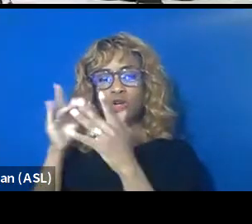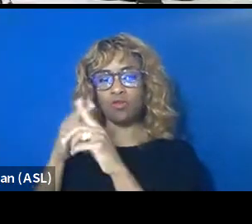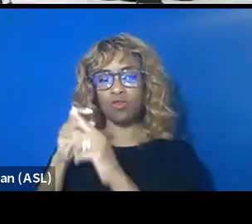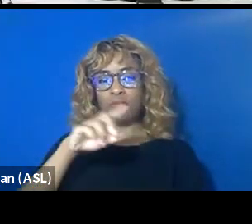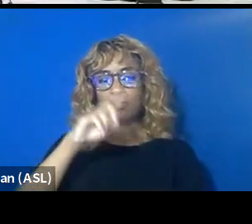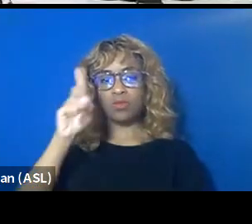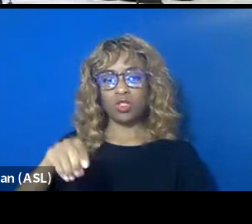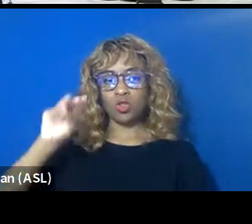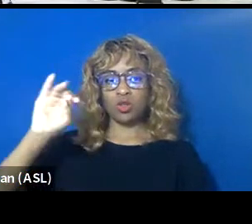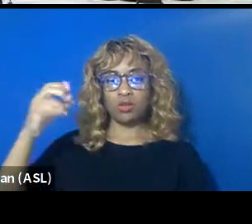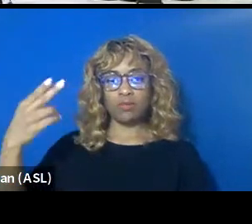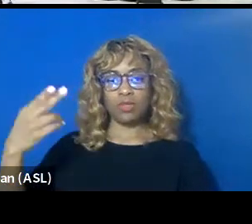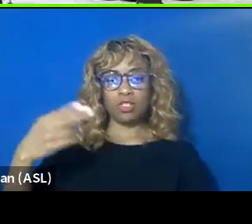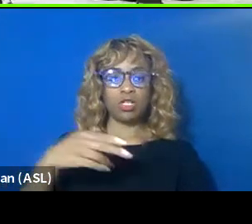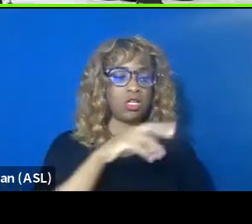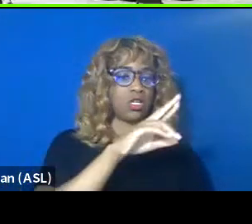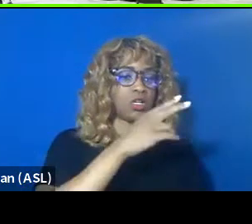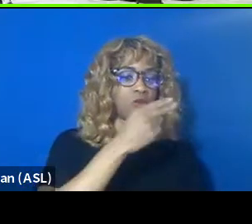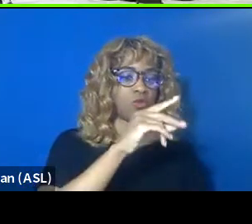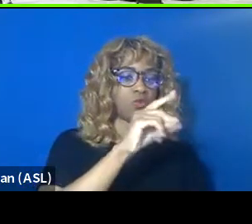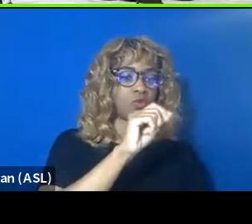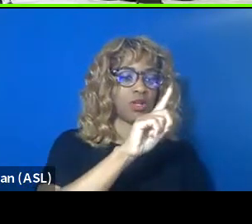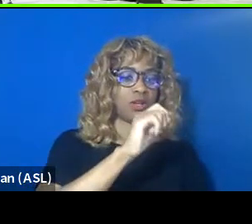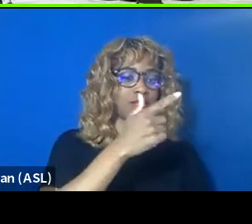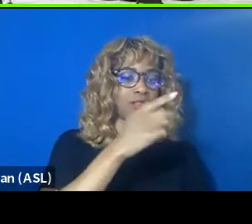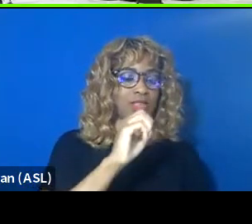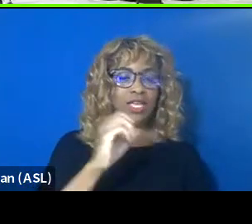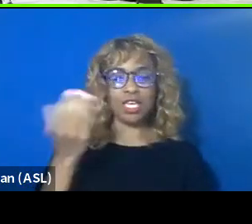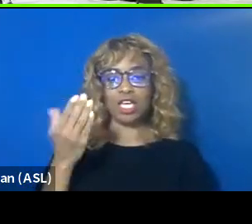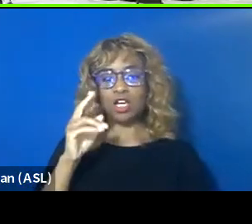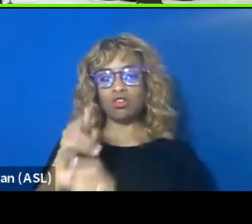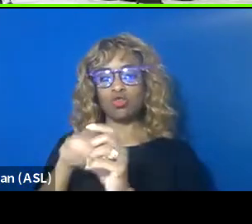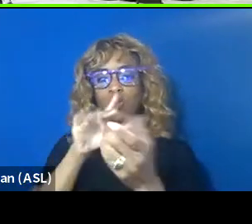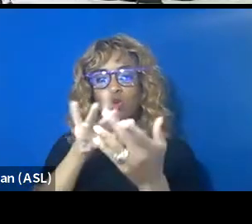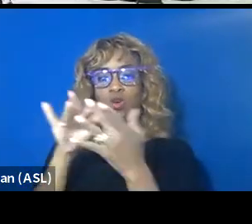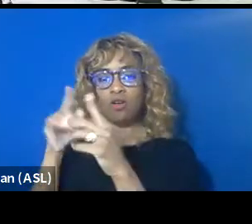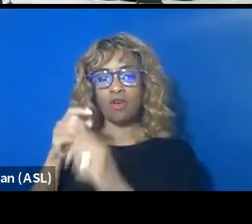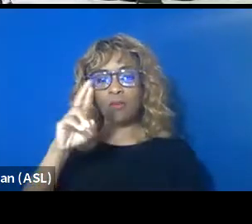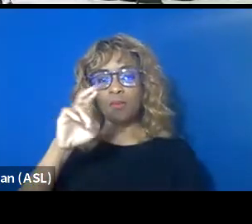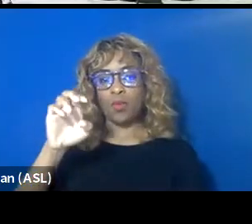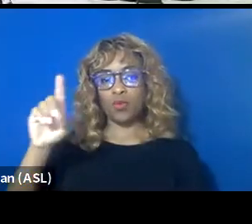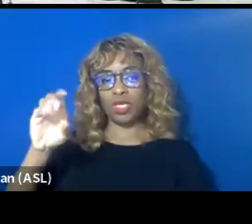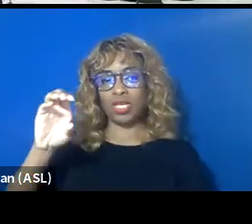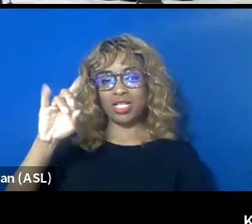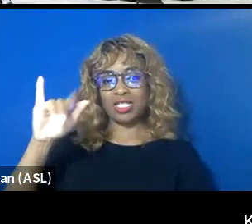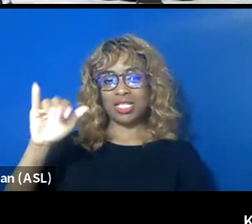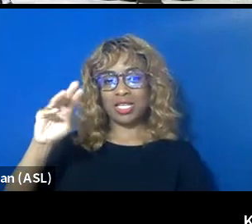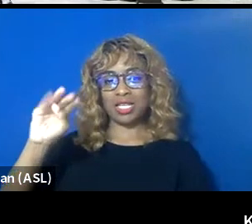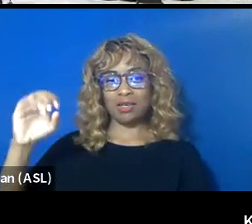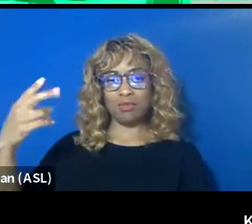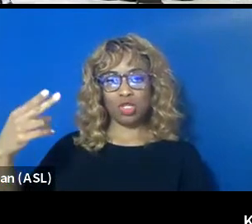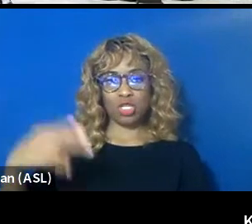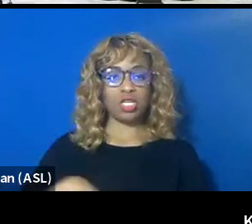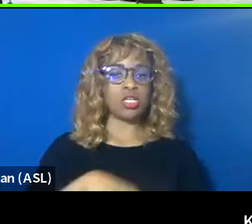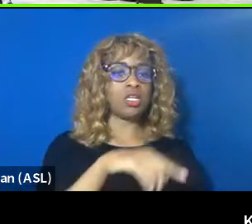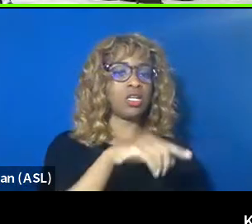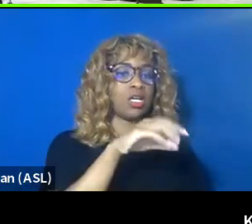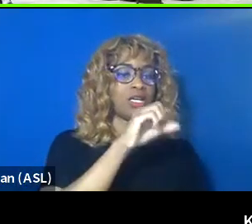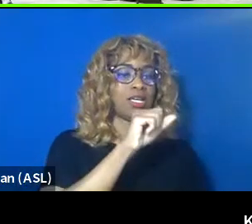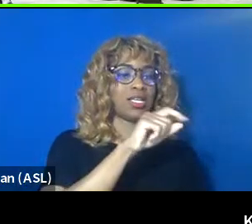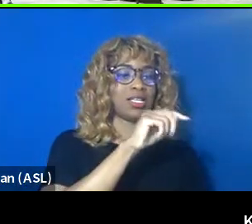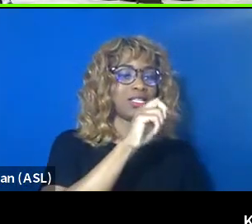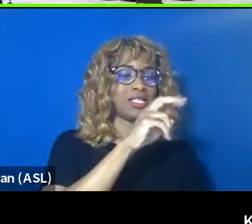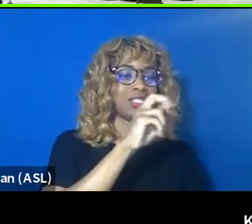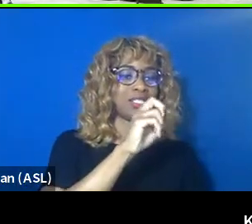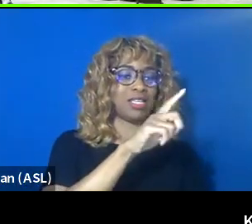Michigan. Rhonda Lang. Present, attending remotely from Reed City, Michigan. Steve